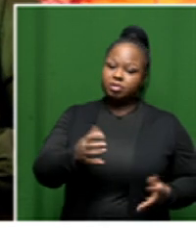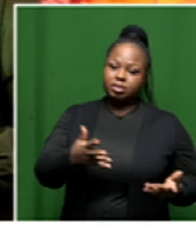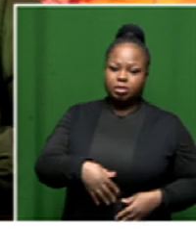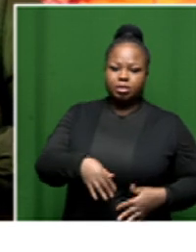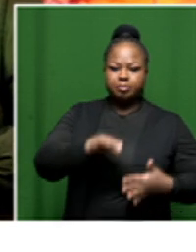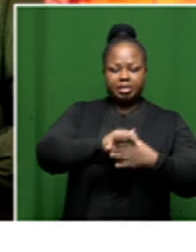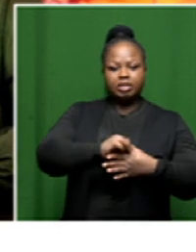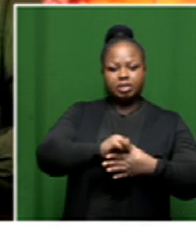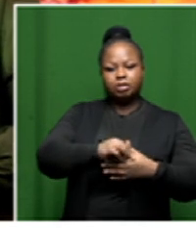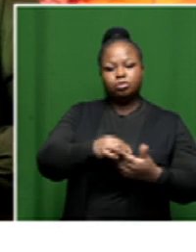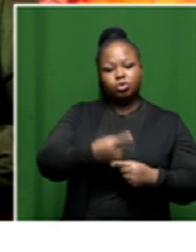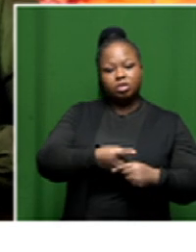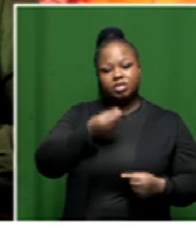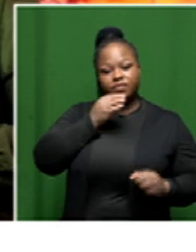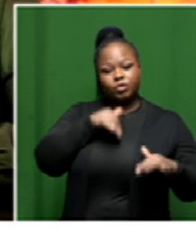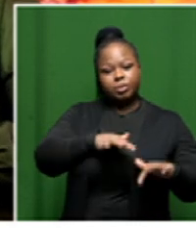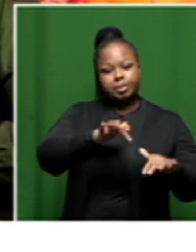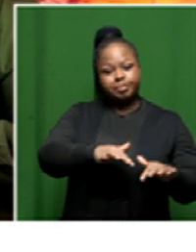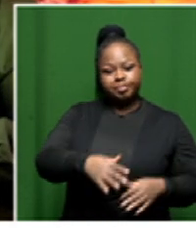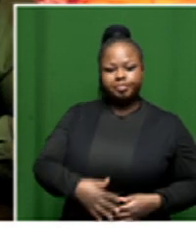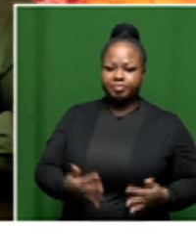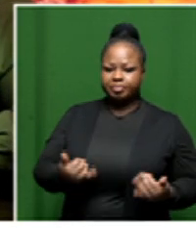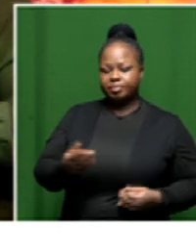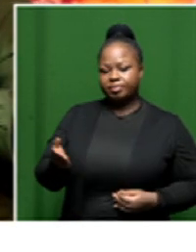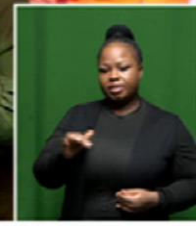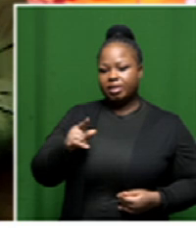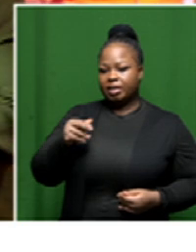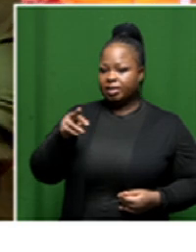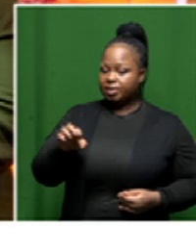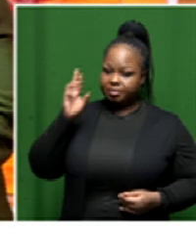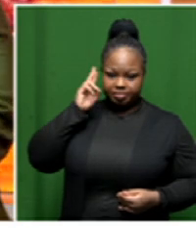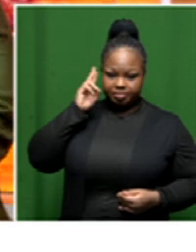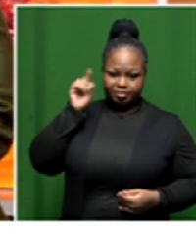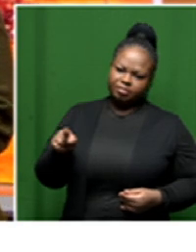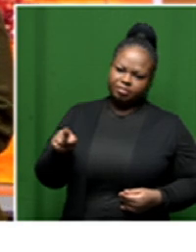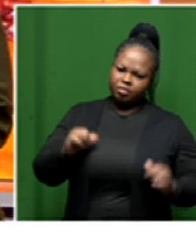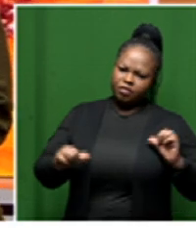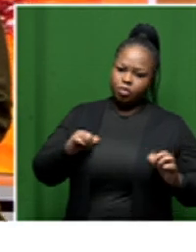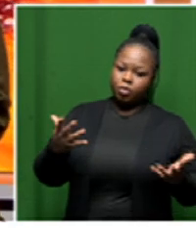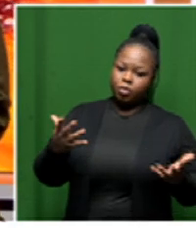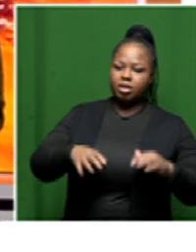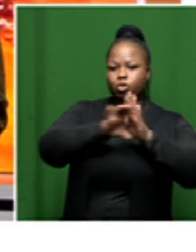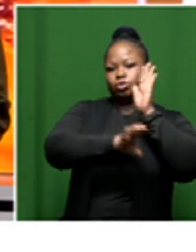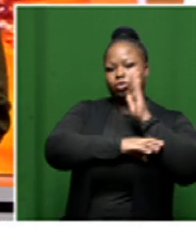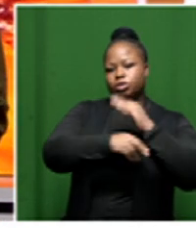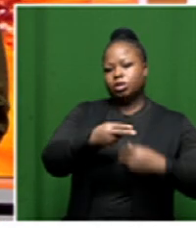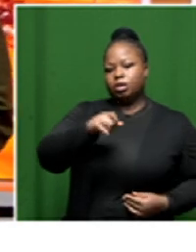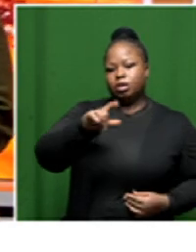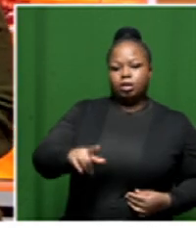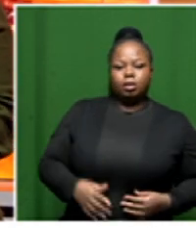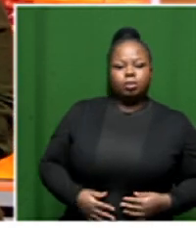Glenzito's Meat Butchery and Seafood. All right, playing us out is Nakane. Remember, they are playing at Constitution Hill